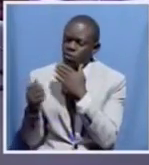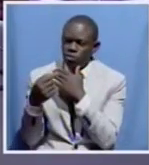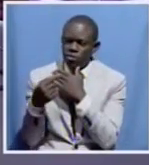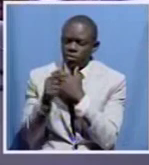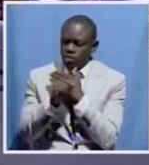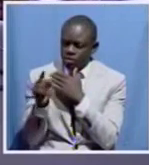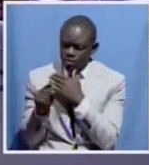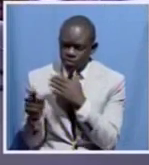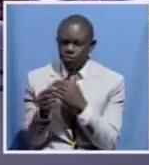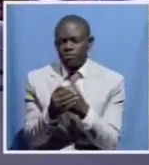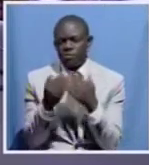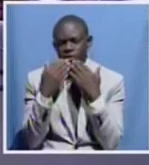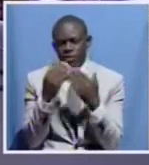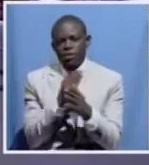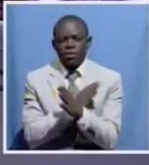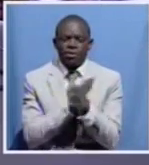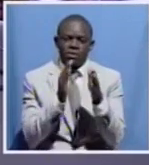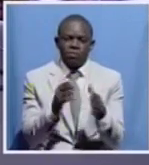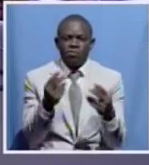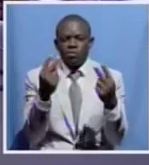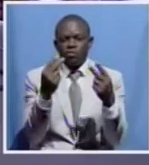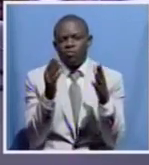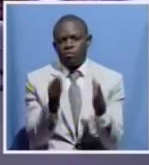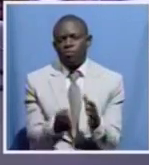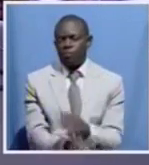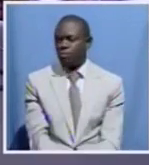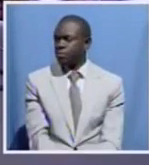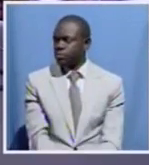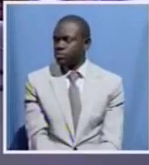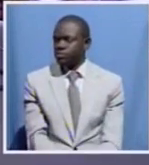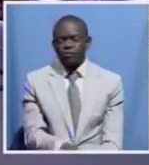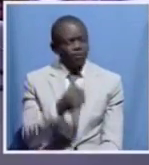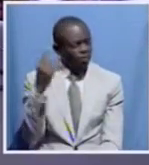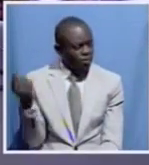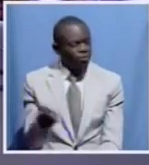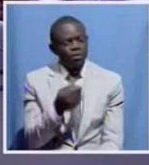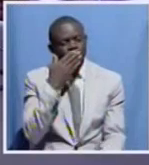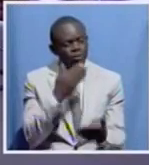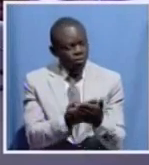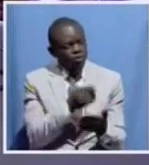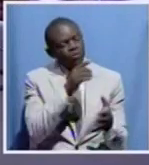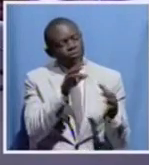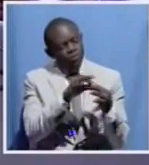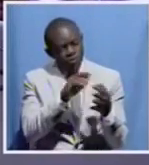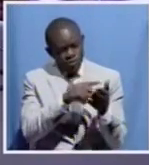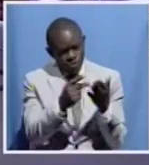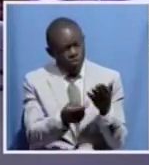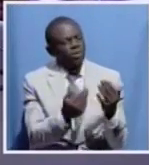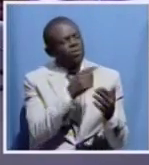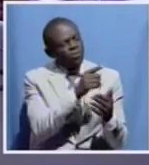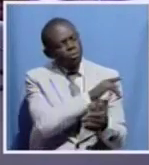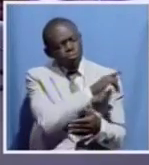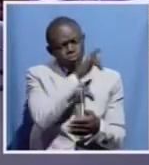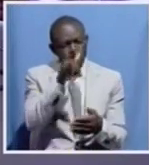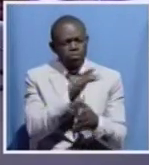and thanks to the Zambian viewers this evening. It's always nice to have you back on the program. Can you tell us the purpose for your visit to Zambia this